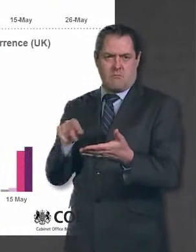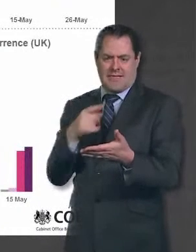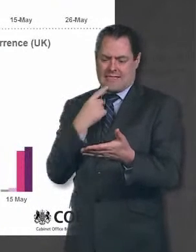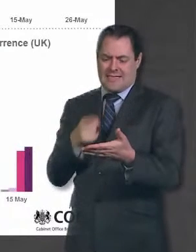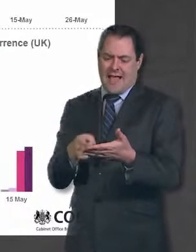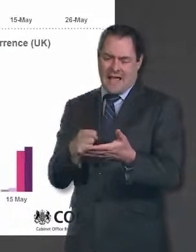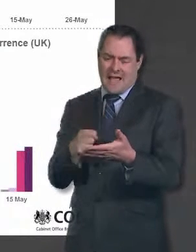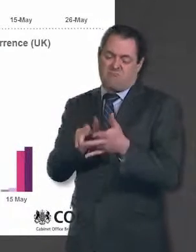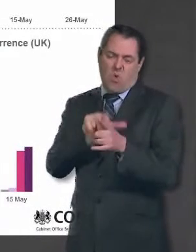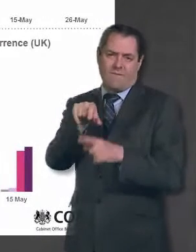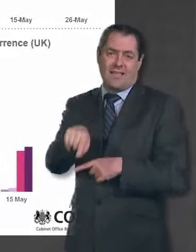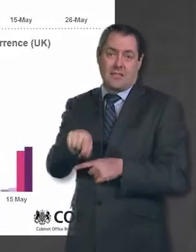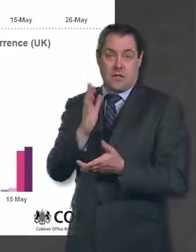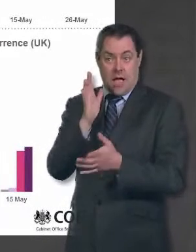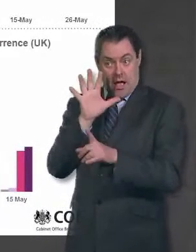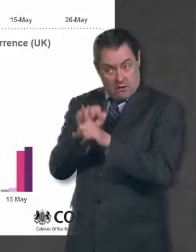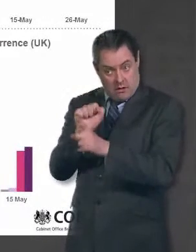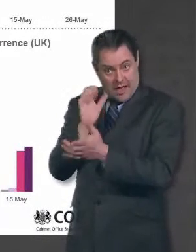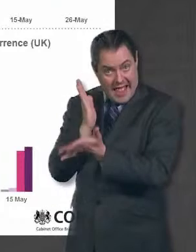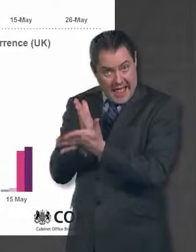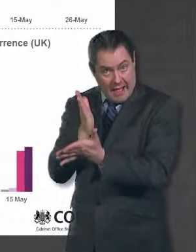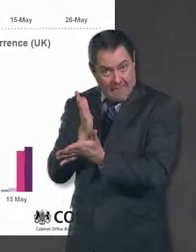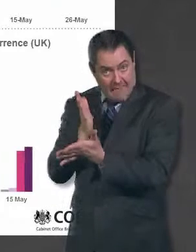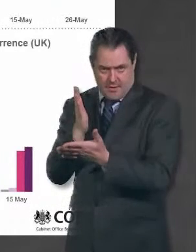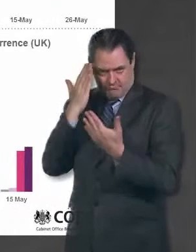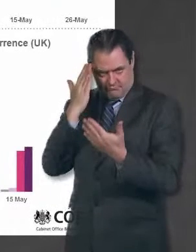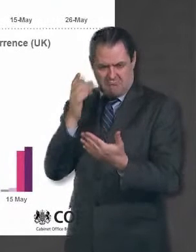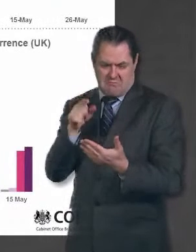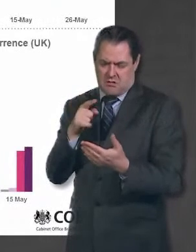effect. And the figure to compare it with directly is